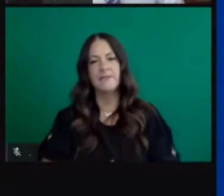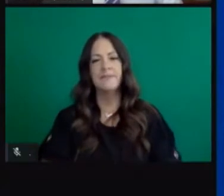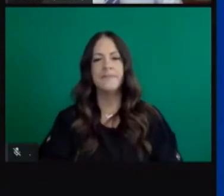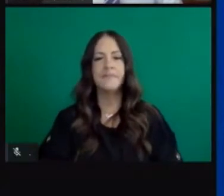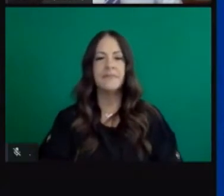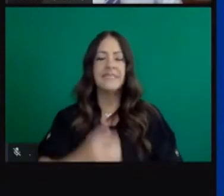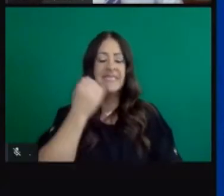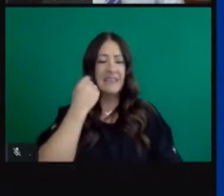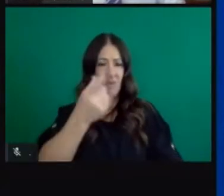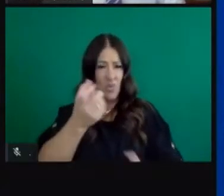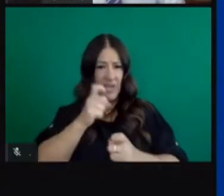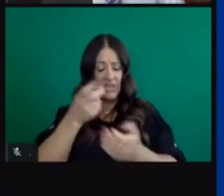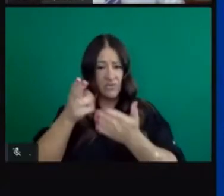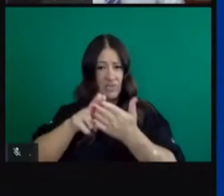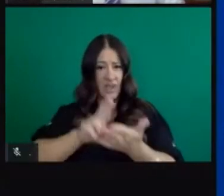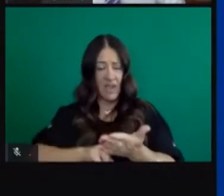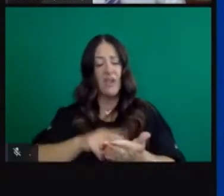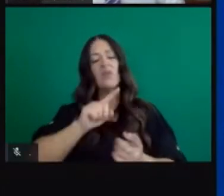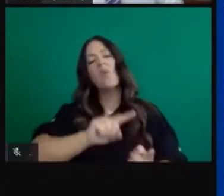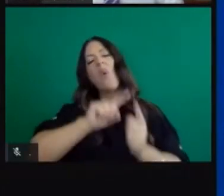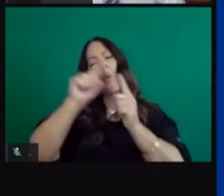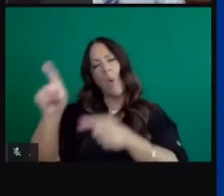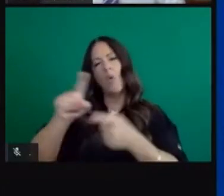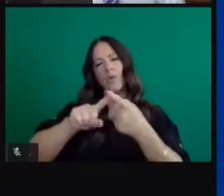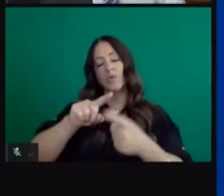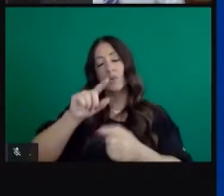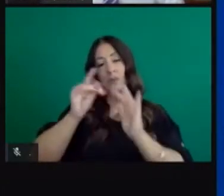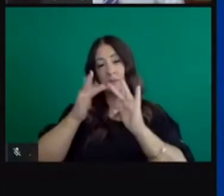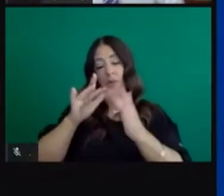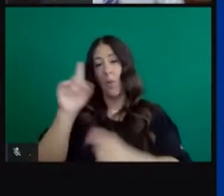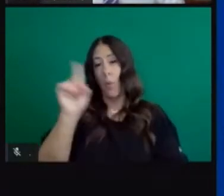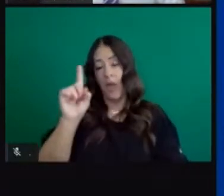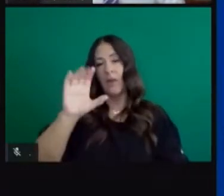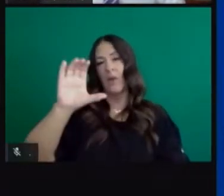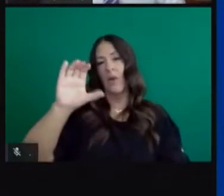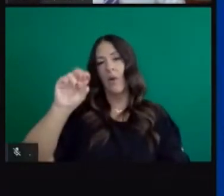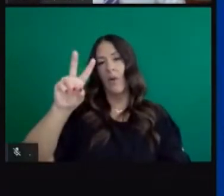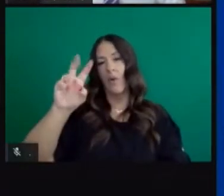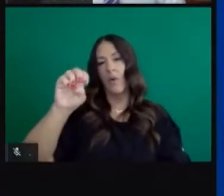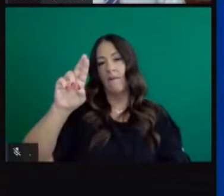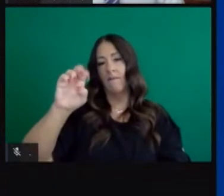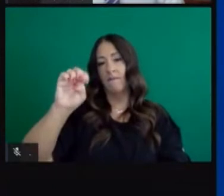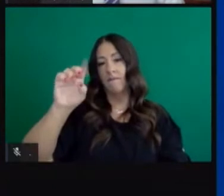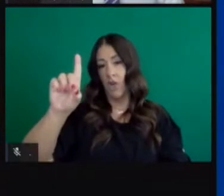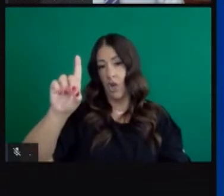health coverage, we ask you to go to the Covered California, the